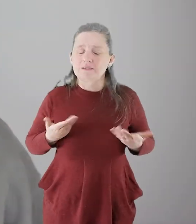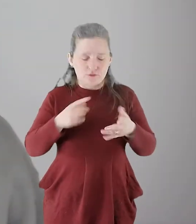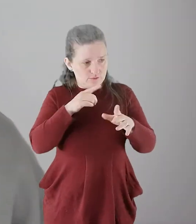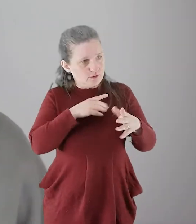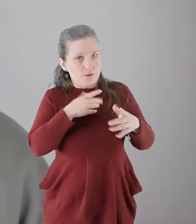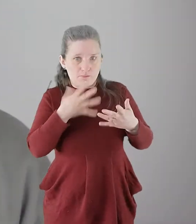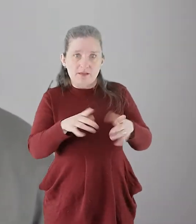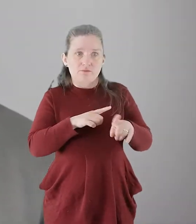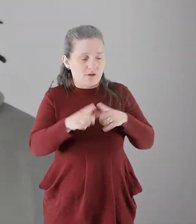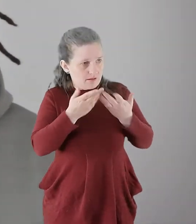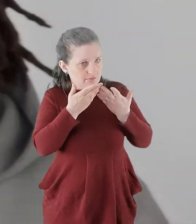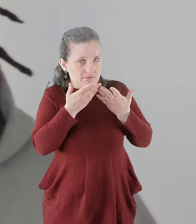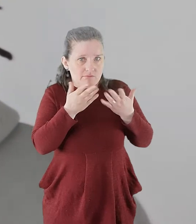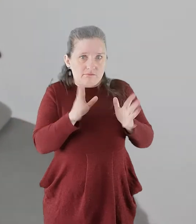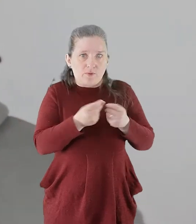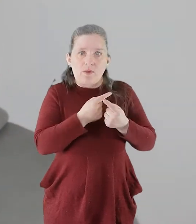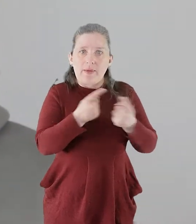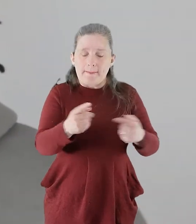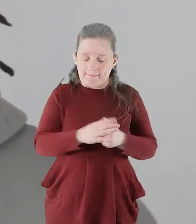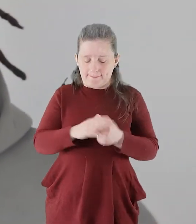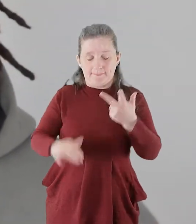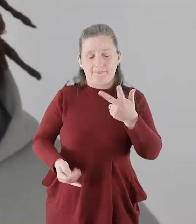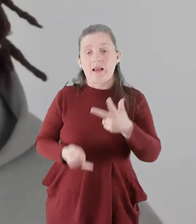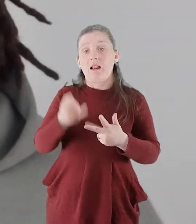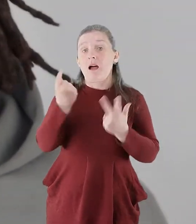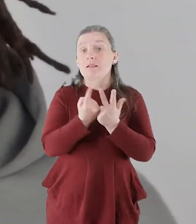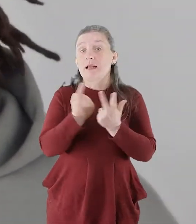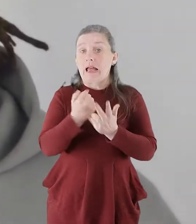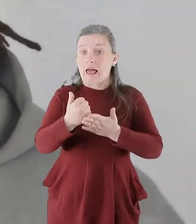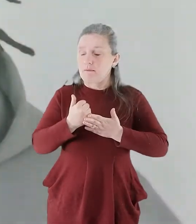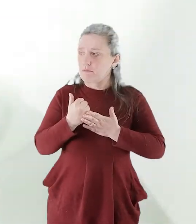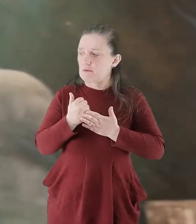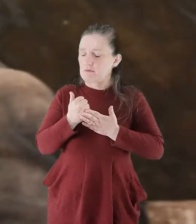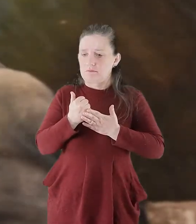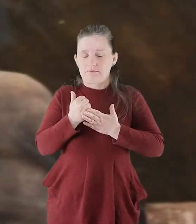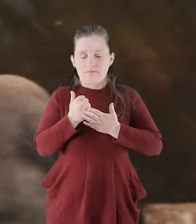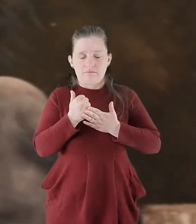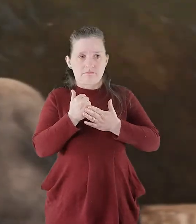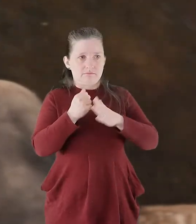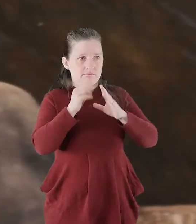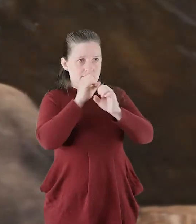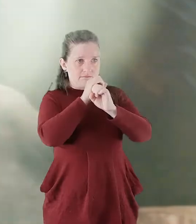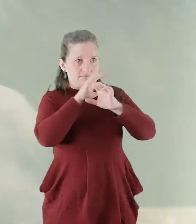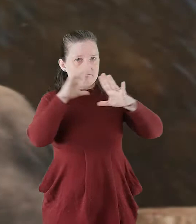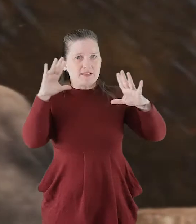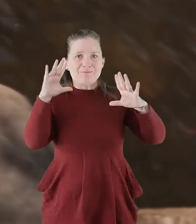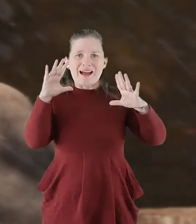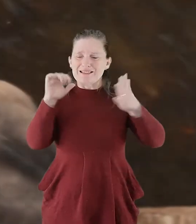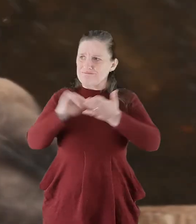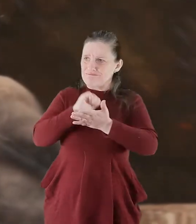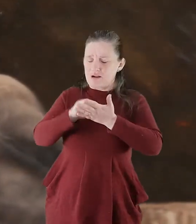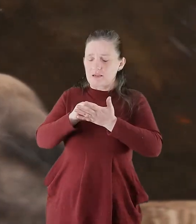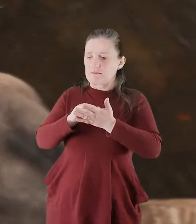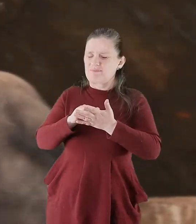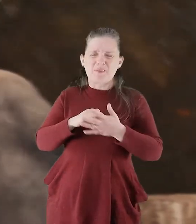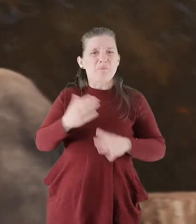vulnerability and honesty with those people. The last thing that really helped me was finding perspective. I used to look at every Father's Day,